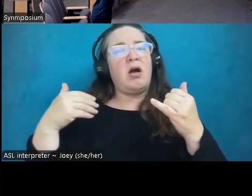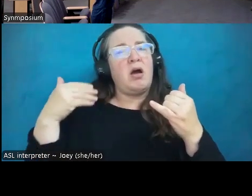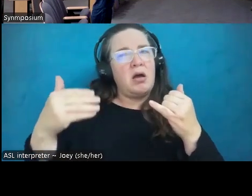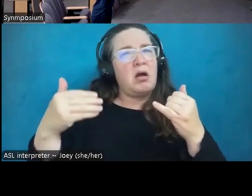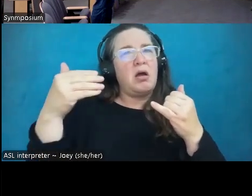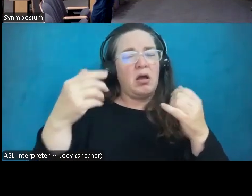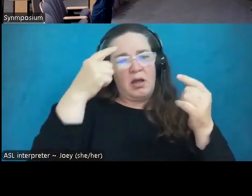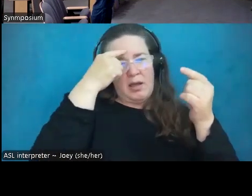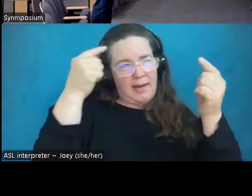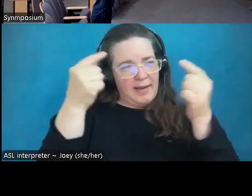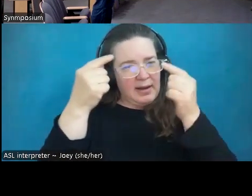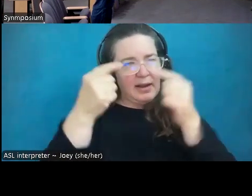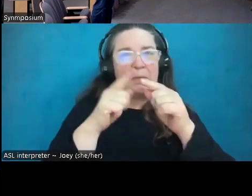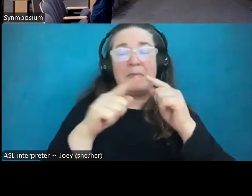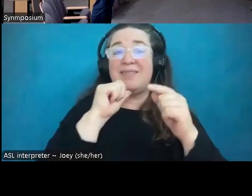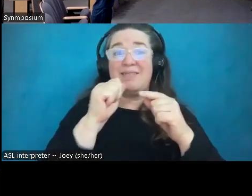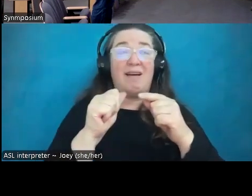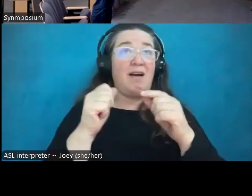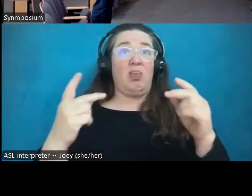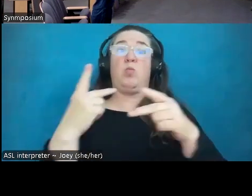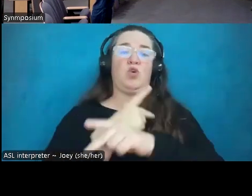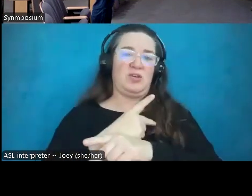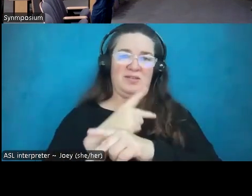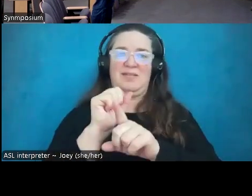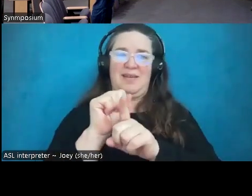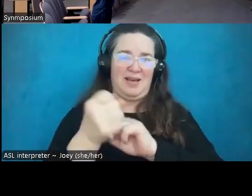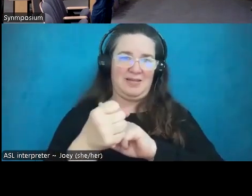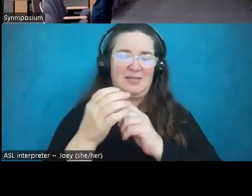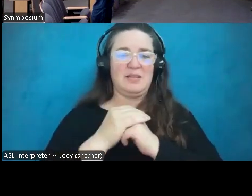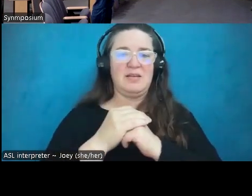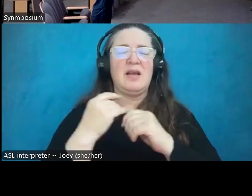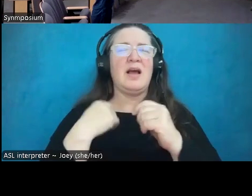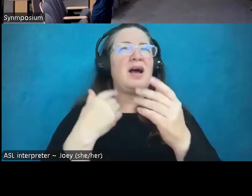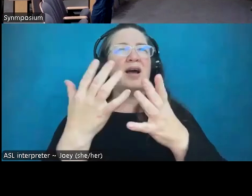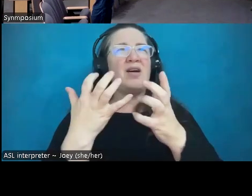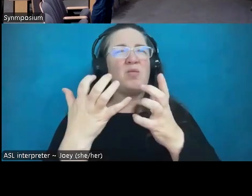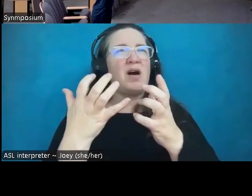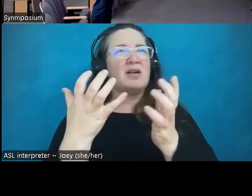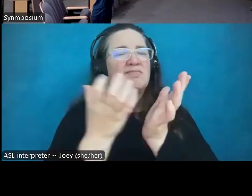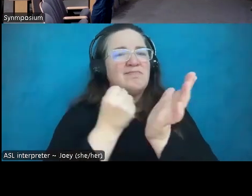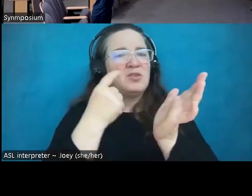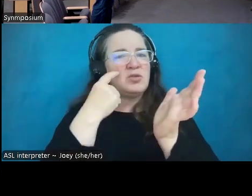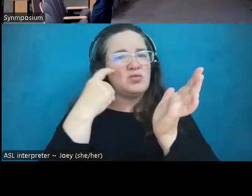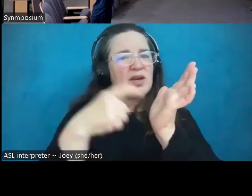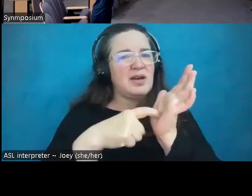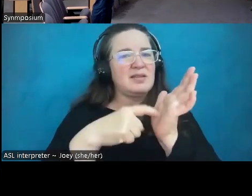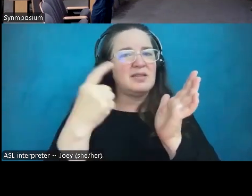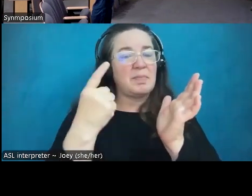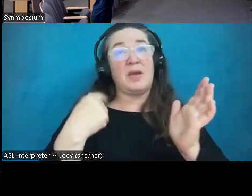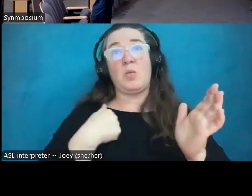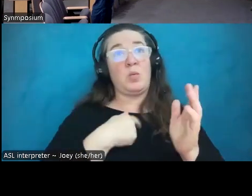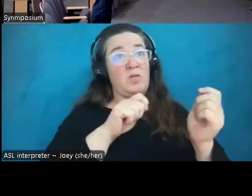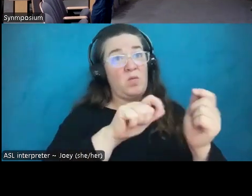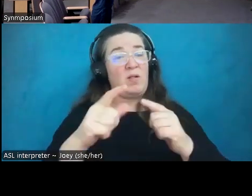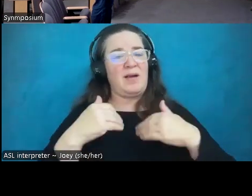not the worst case. So I just wanted to share something like, it's all we are trying to get the same goal,